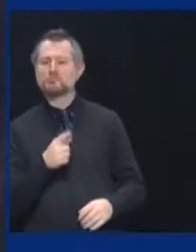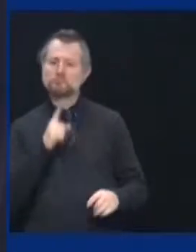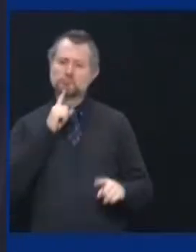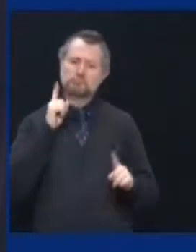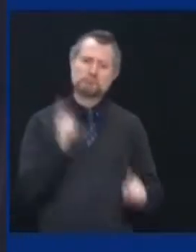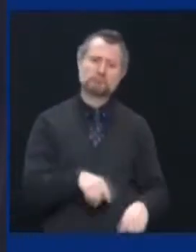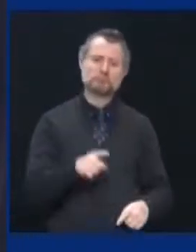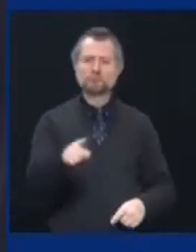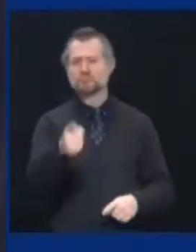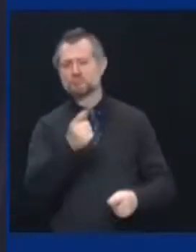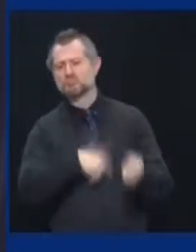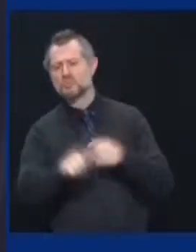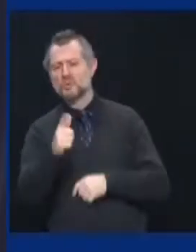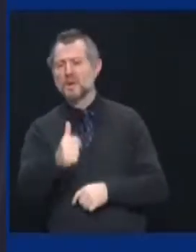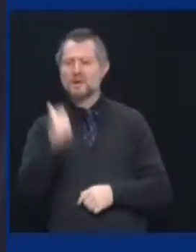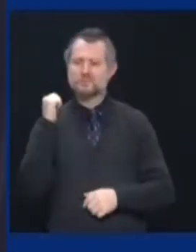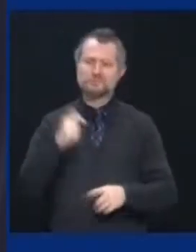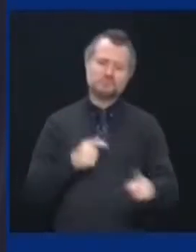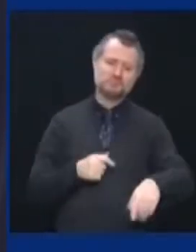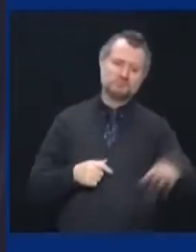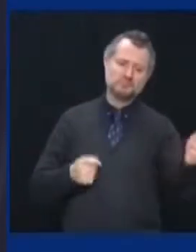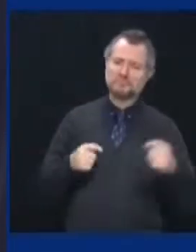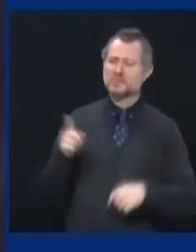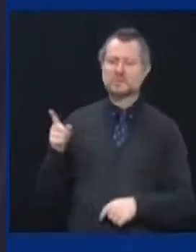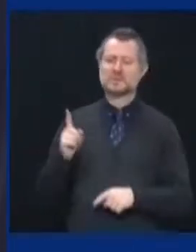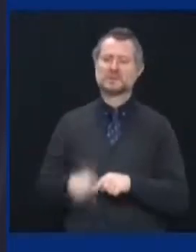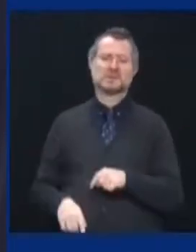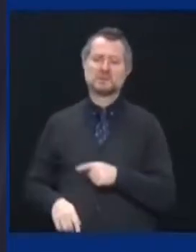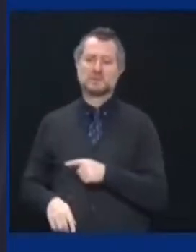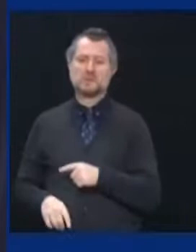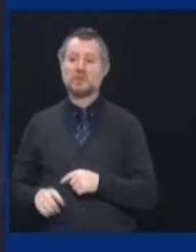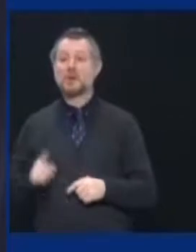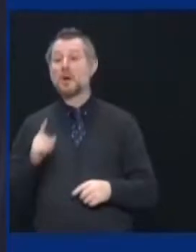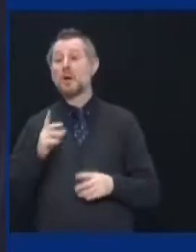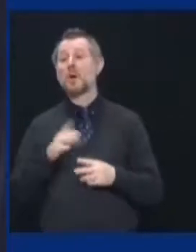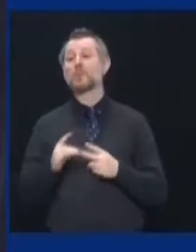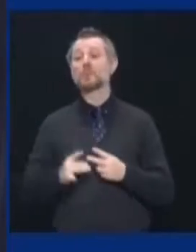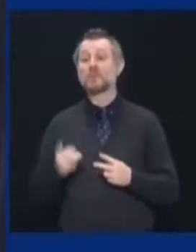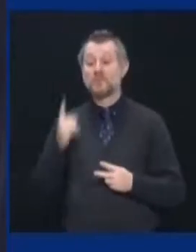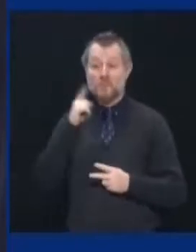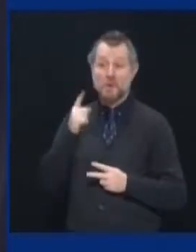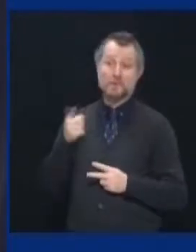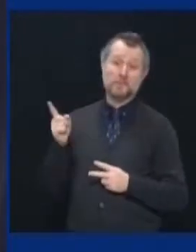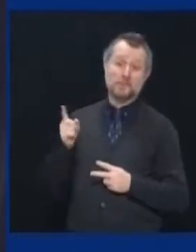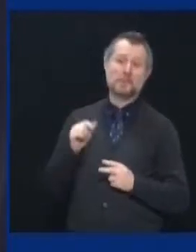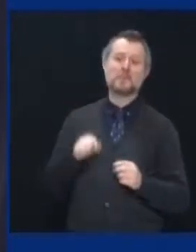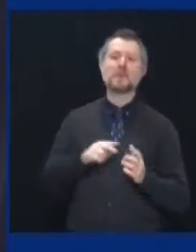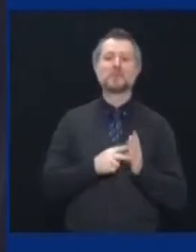replaced. So the legal option for the Attorney General is a monitor.